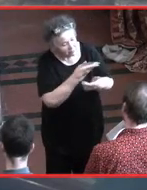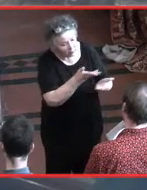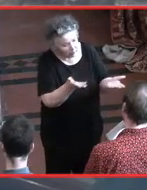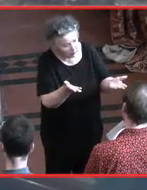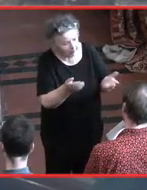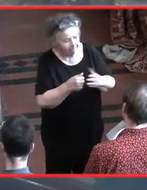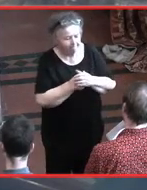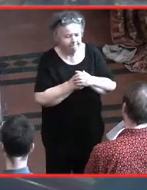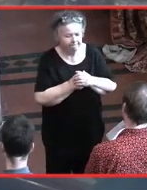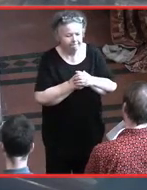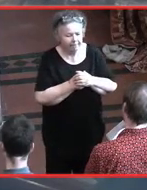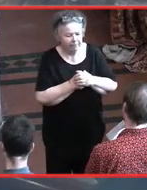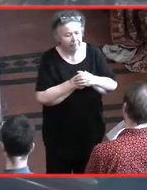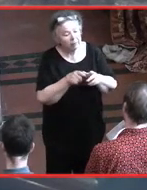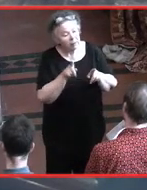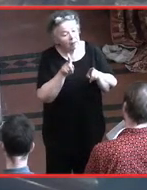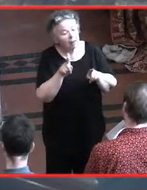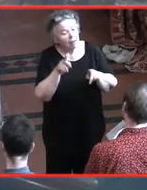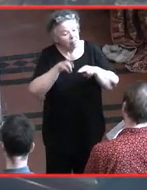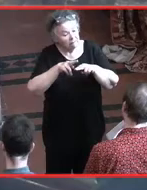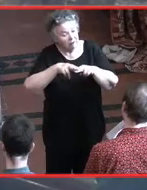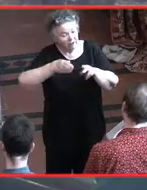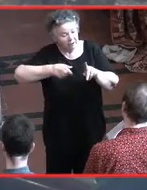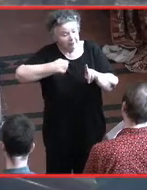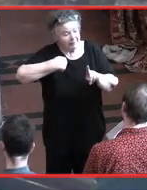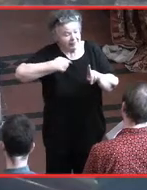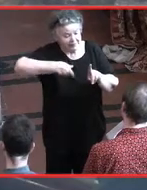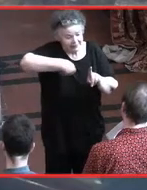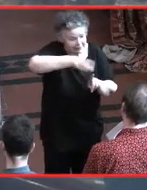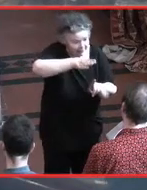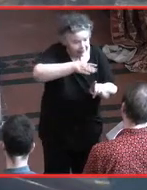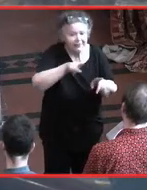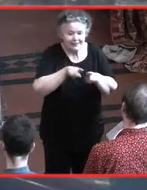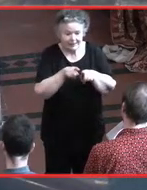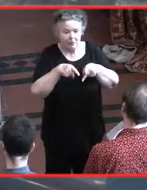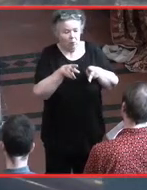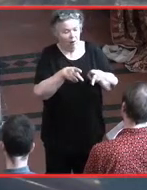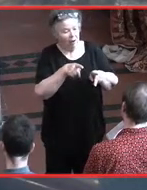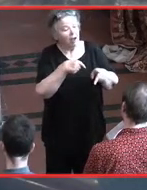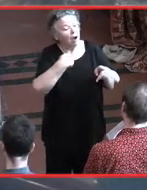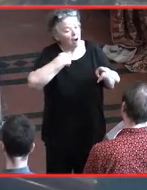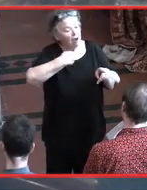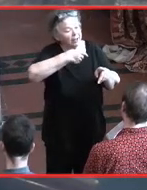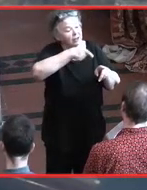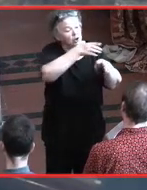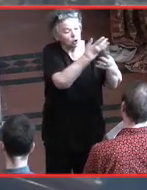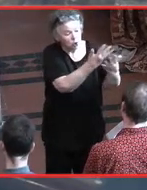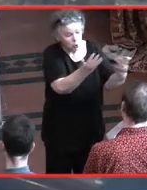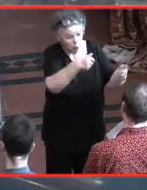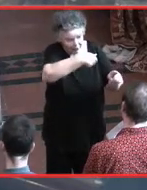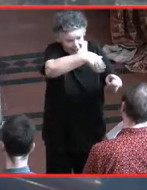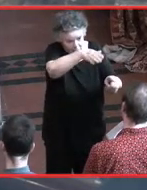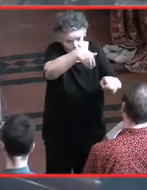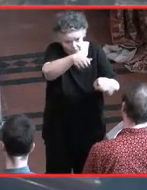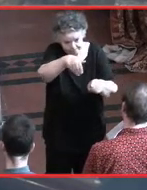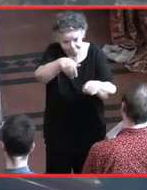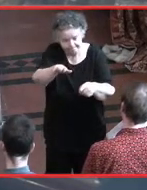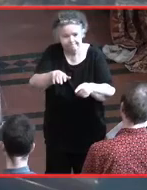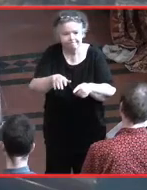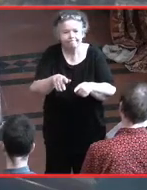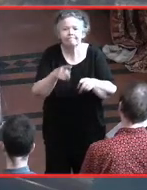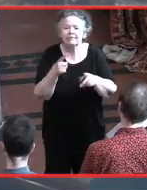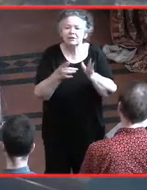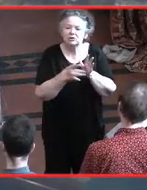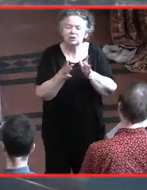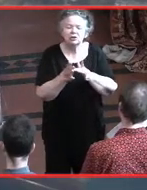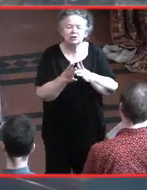you. As the Father has sent me, so I send you." When he had said this, he breathed on them and said